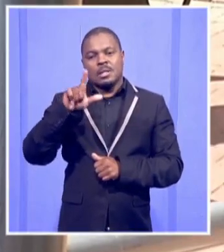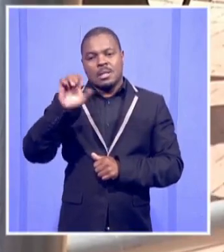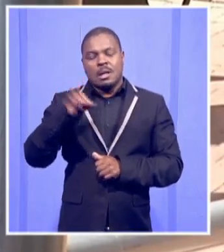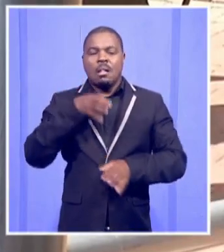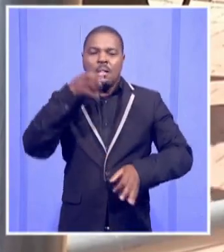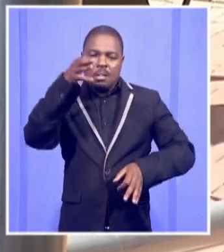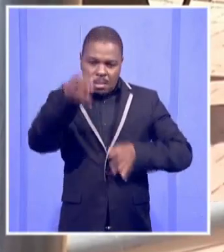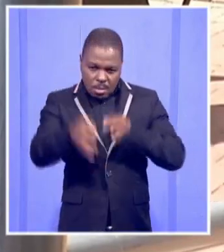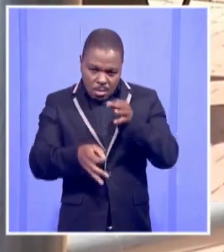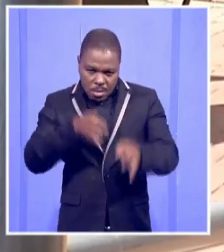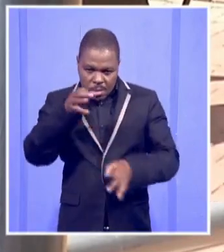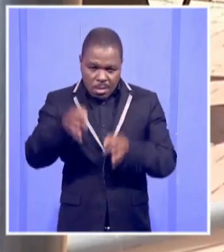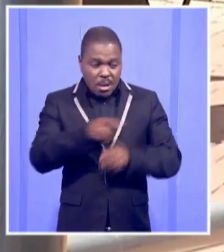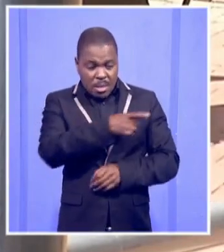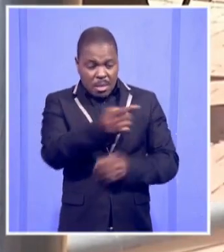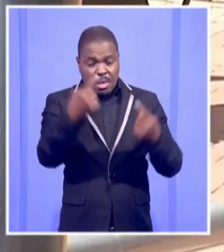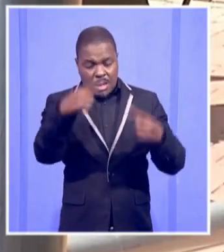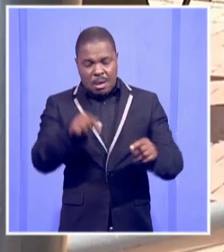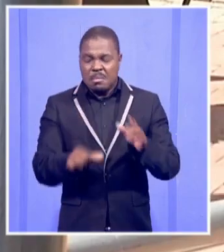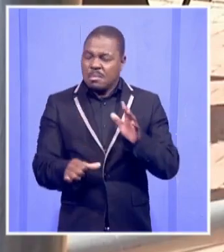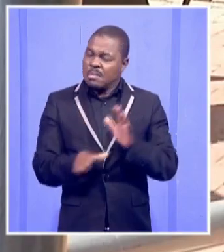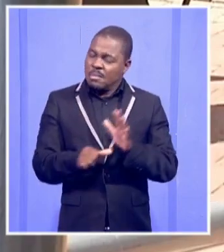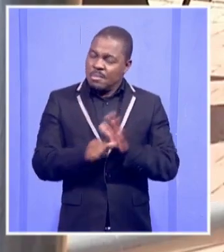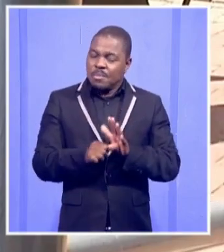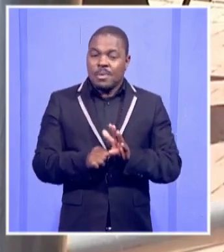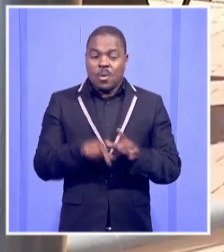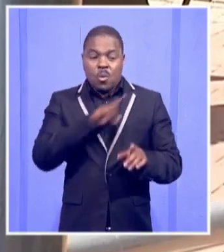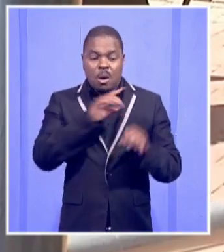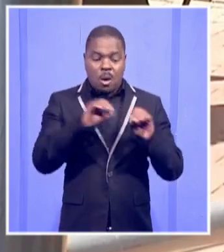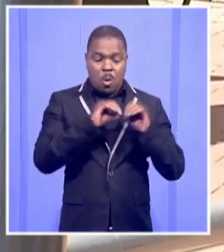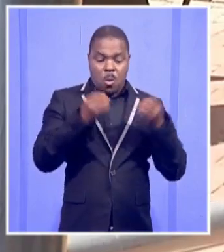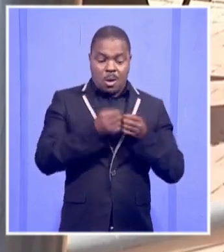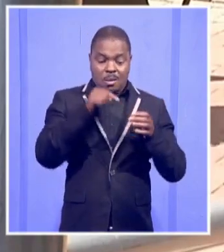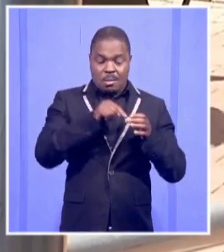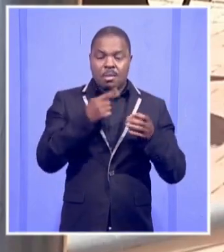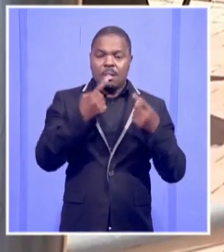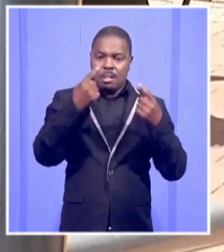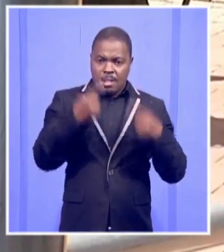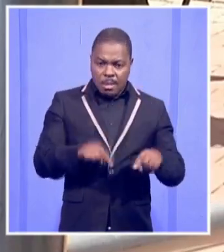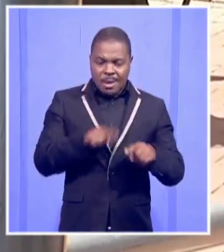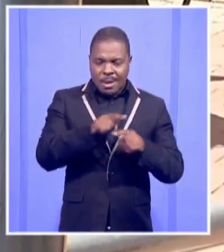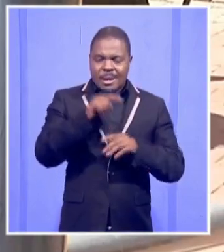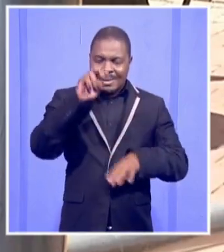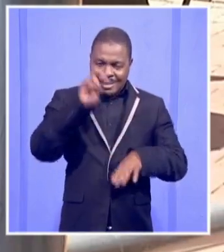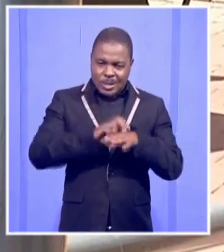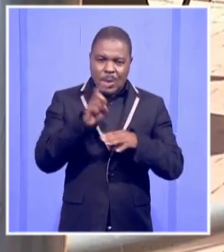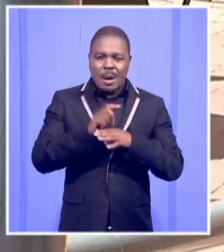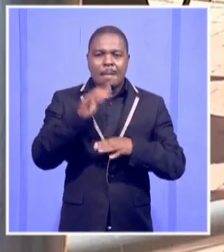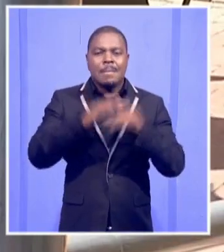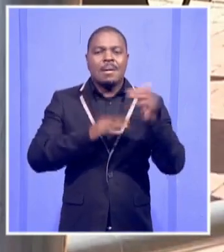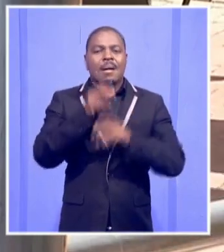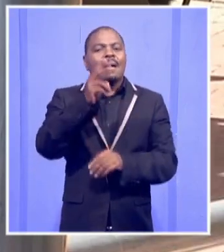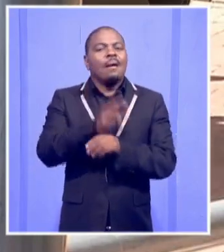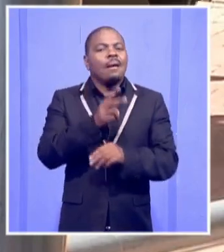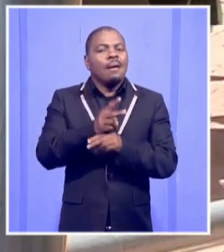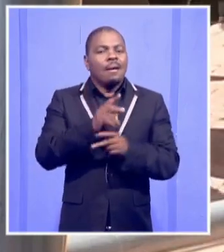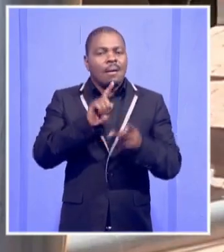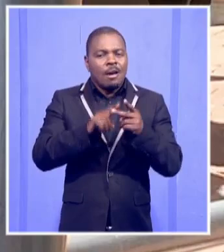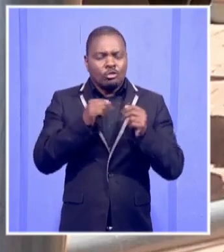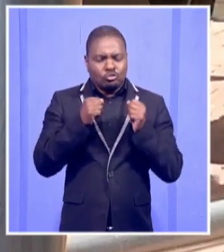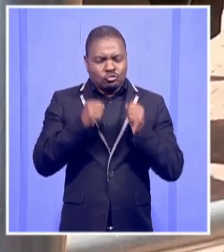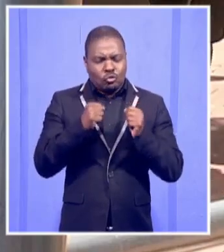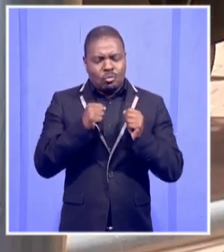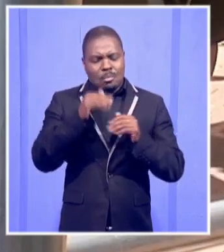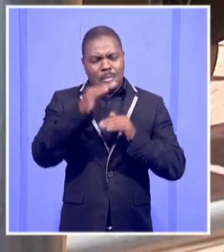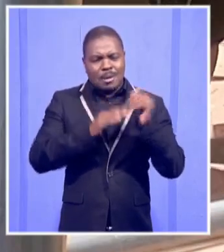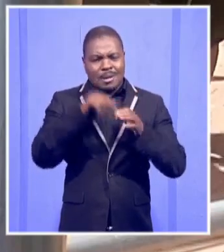them coming here, and also saying that as the party, they need to rebuild and strengthen the party moving forward, and also looking